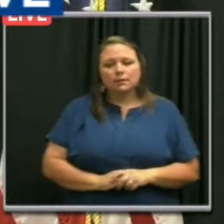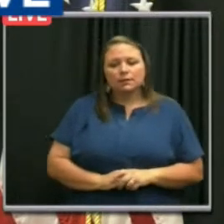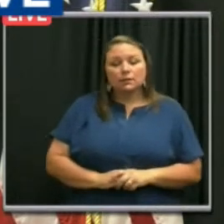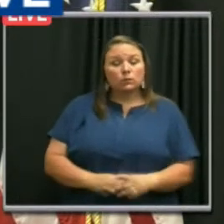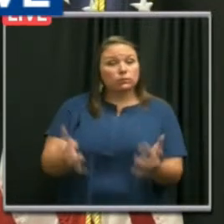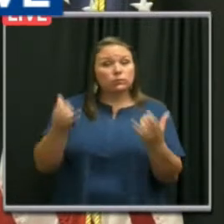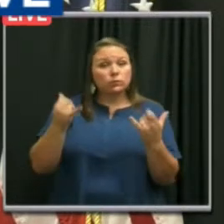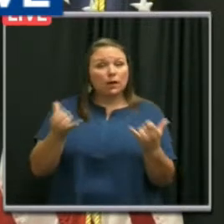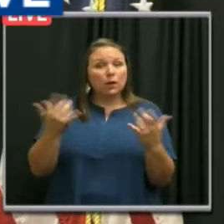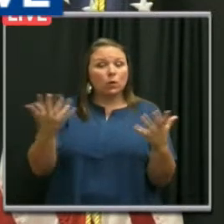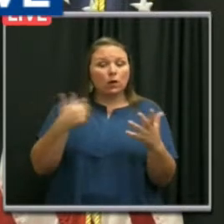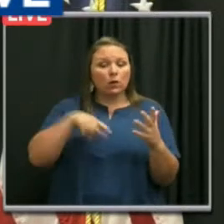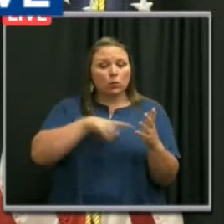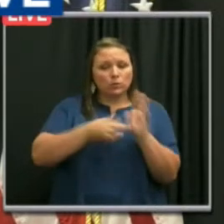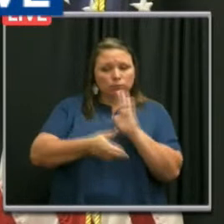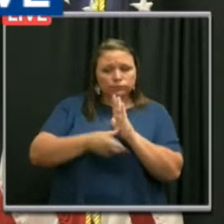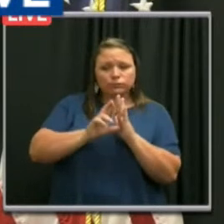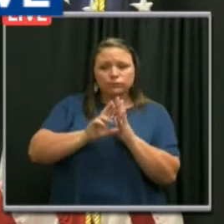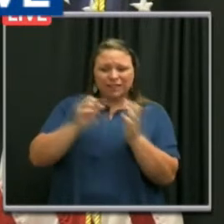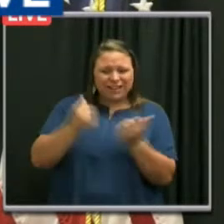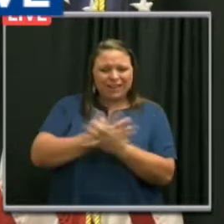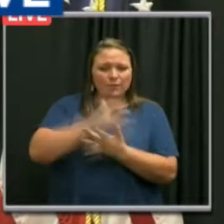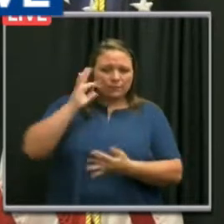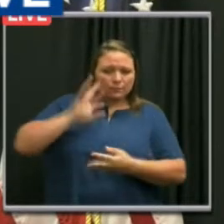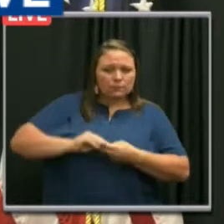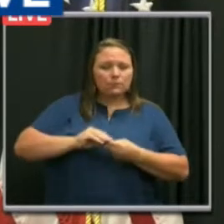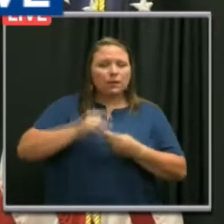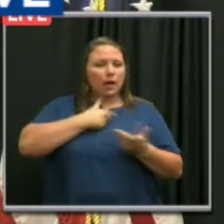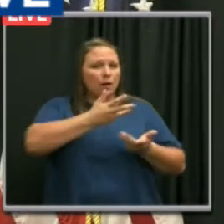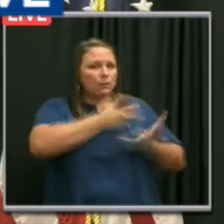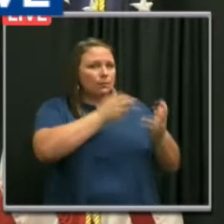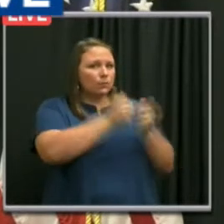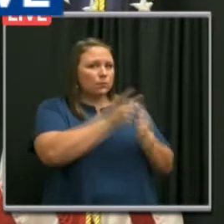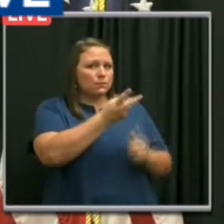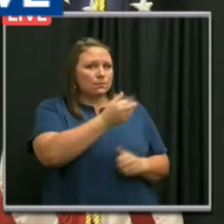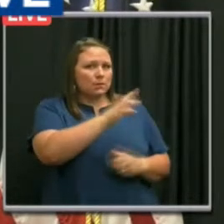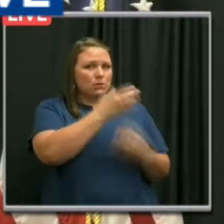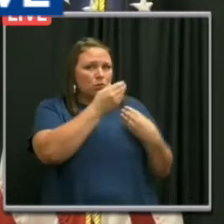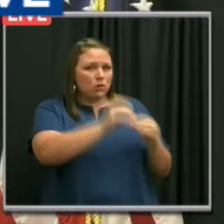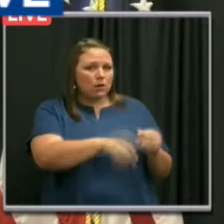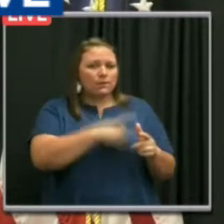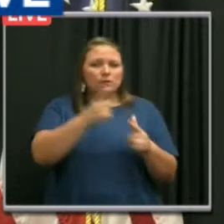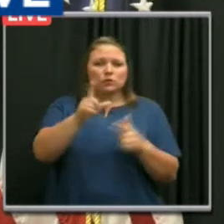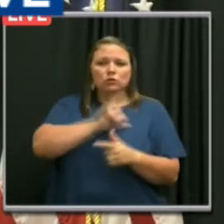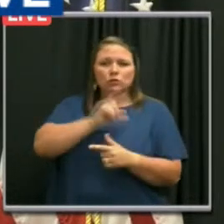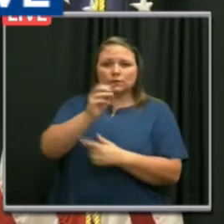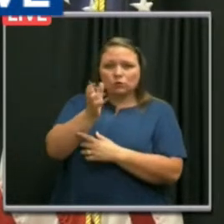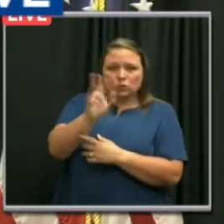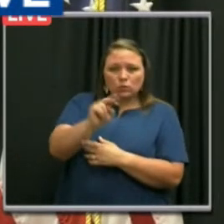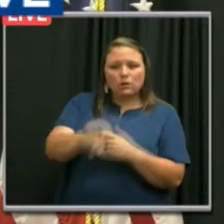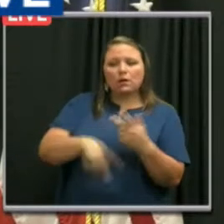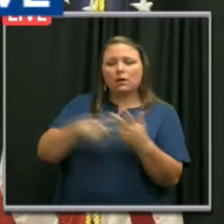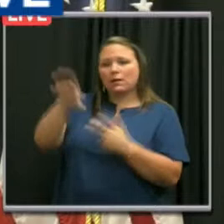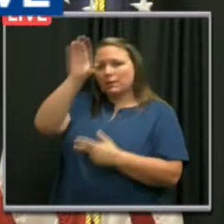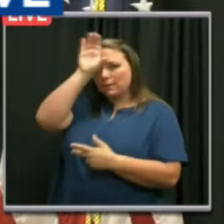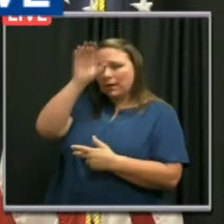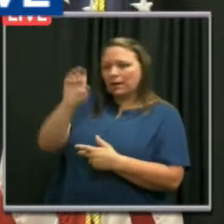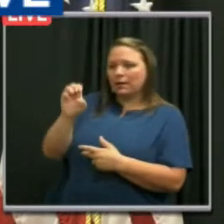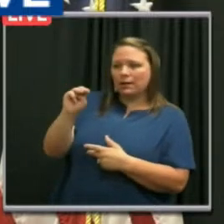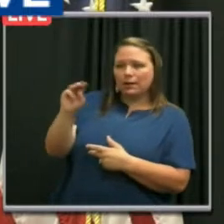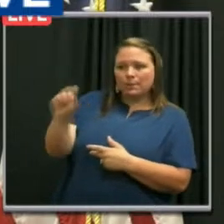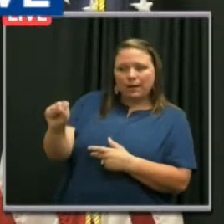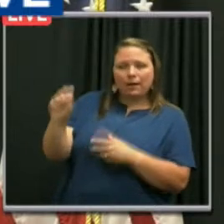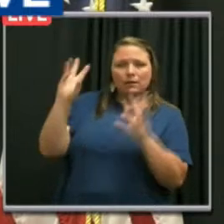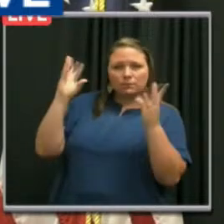We're right now reviewing all of the information. I'm working with the mayor's office, Chief Swan and Fire and EMS, and